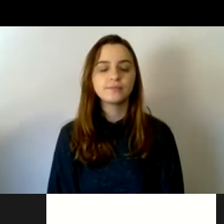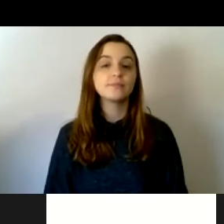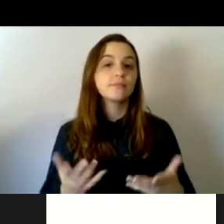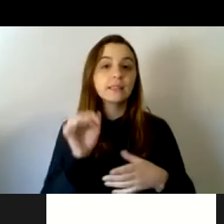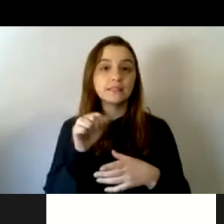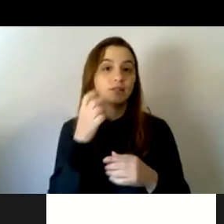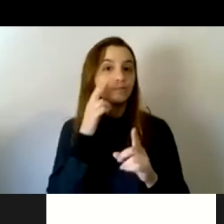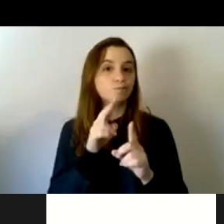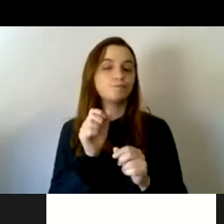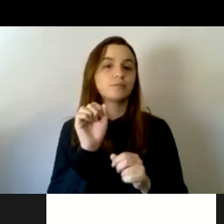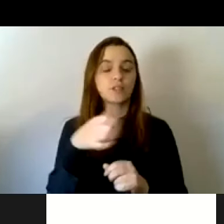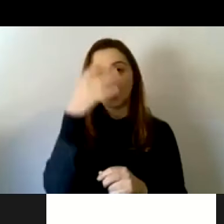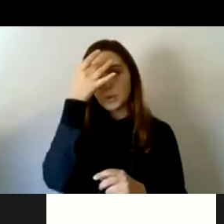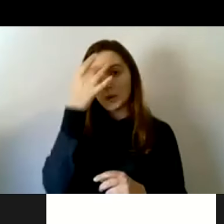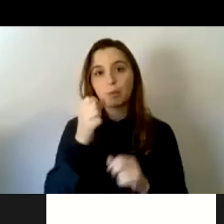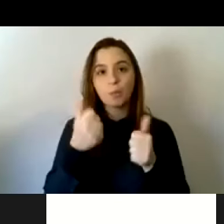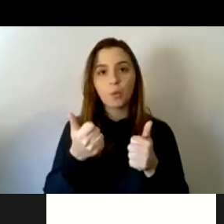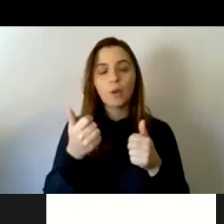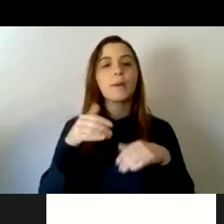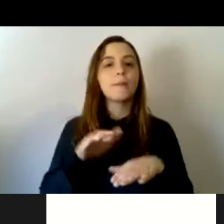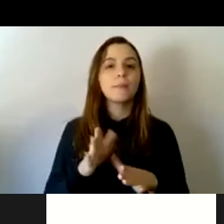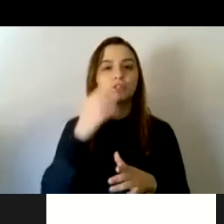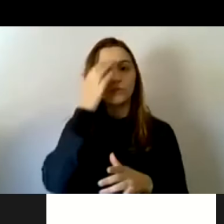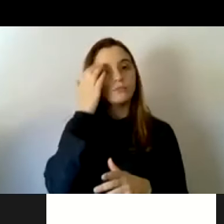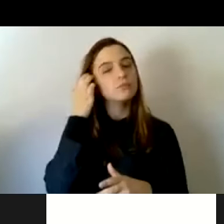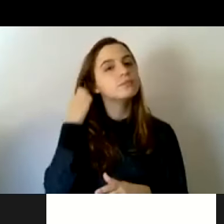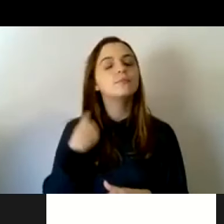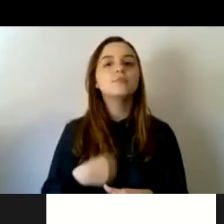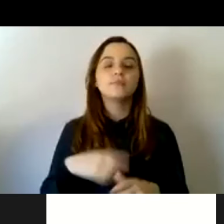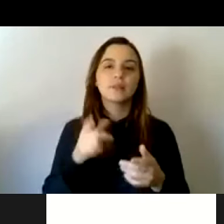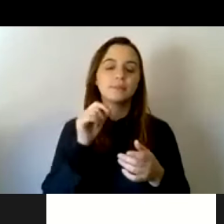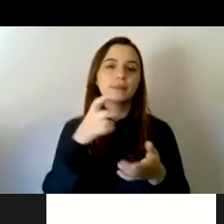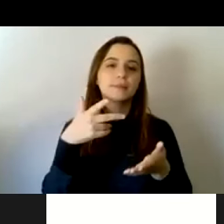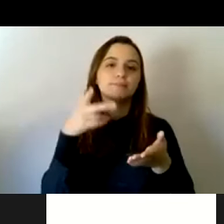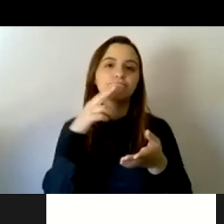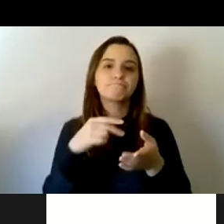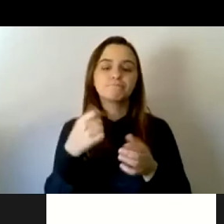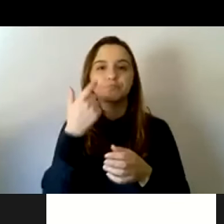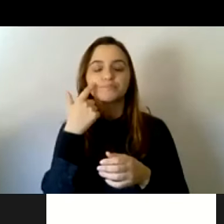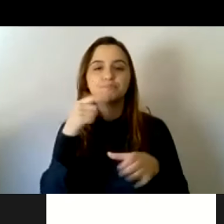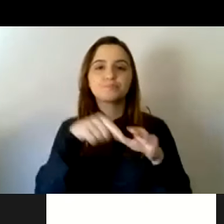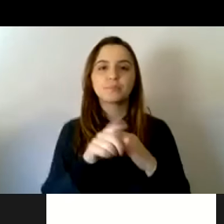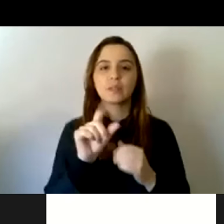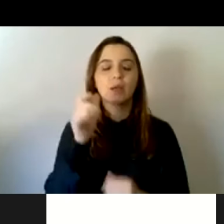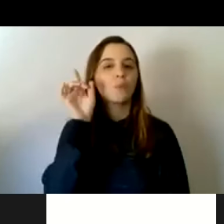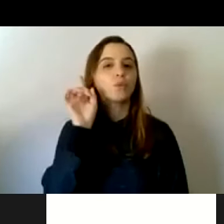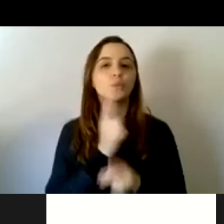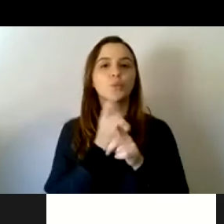but literacy in this field is also very important because all kinds